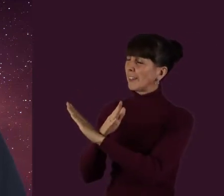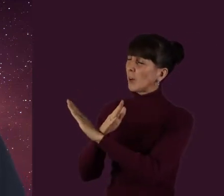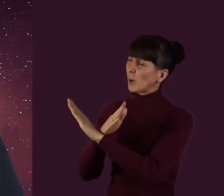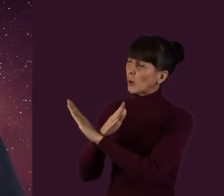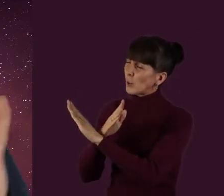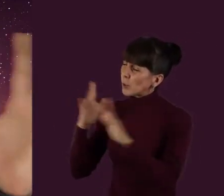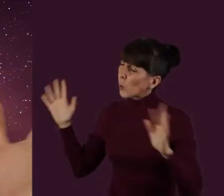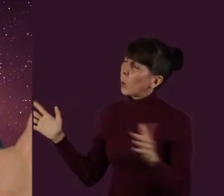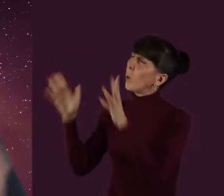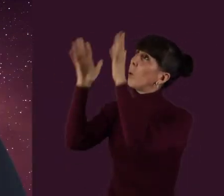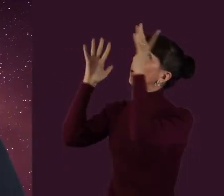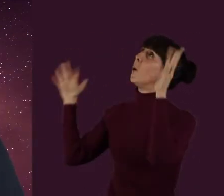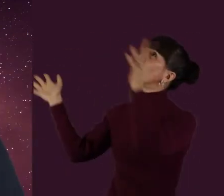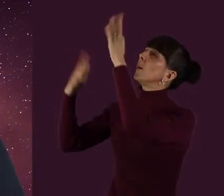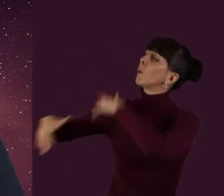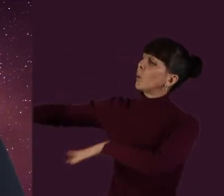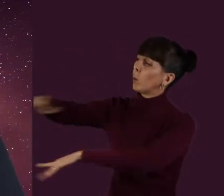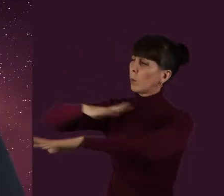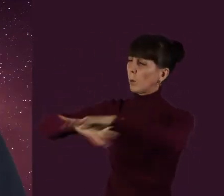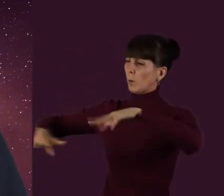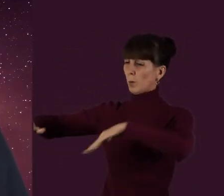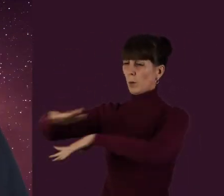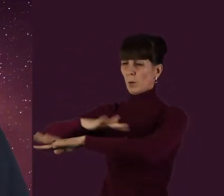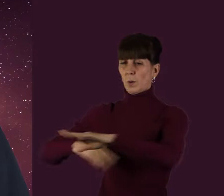around. There was a heavenly glow around them.